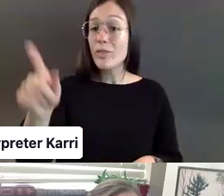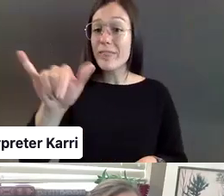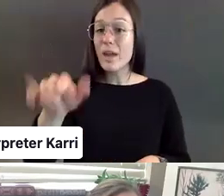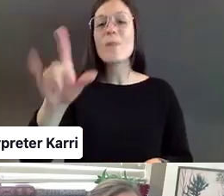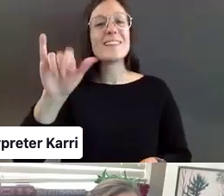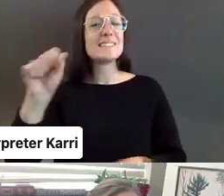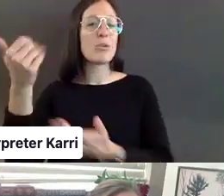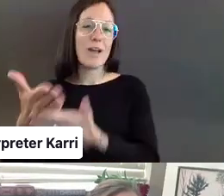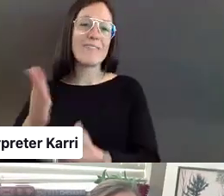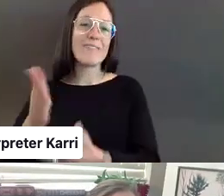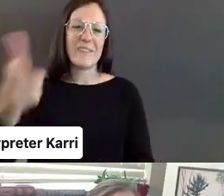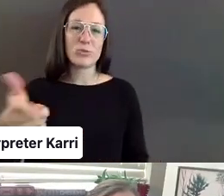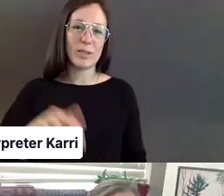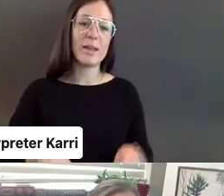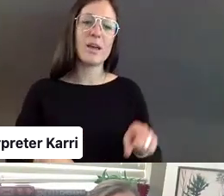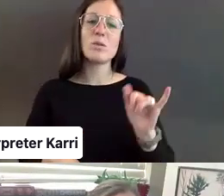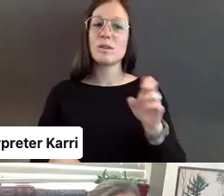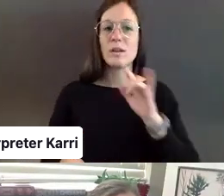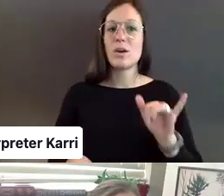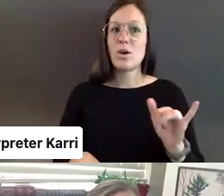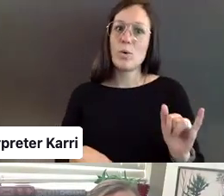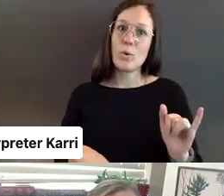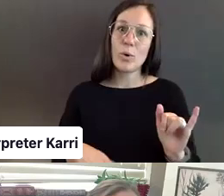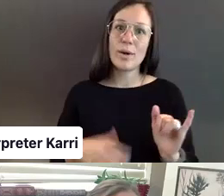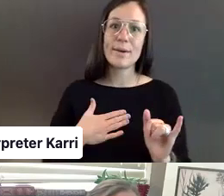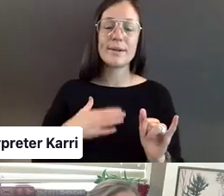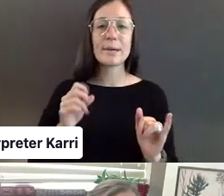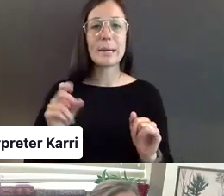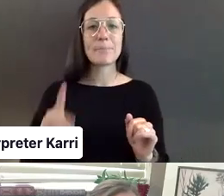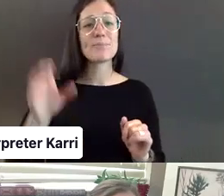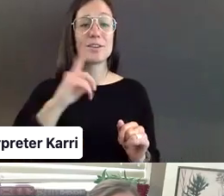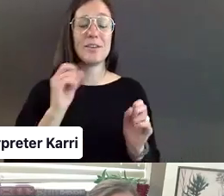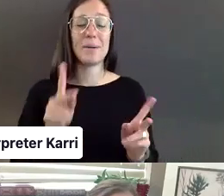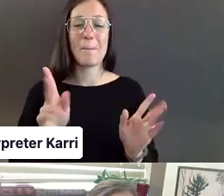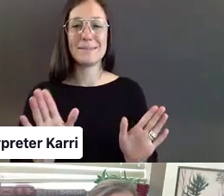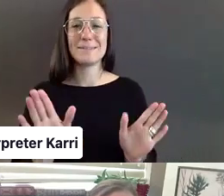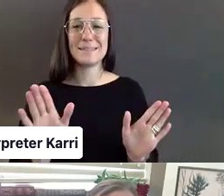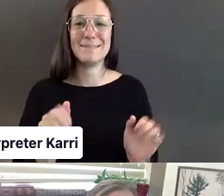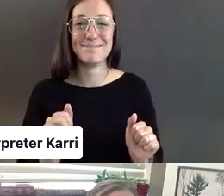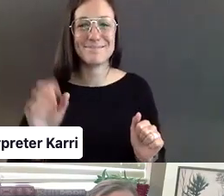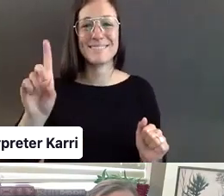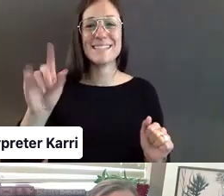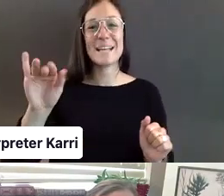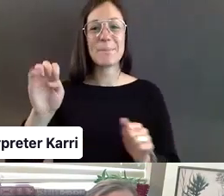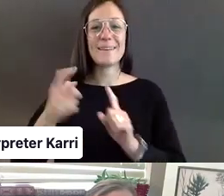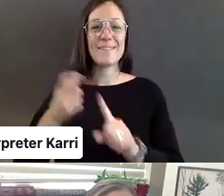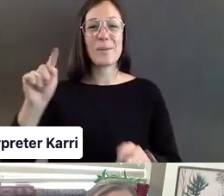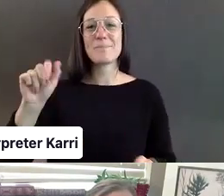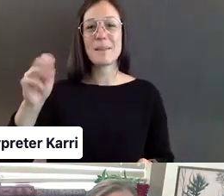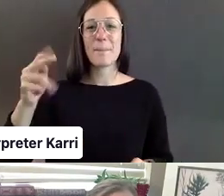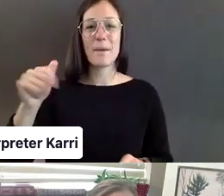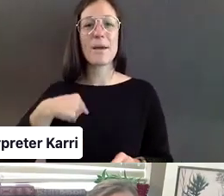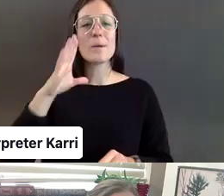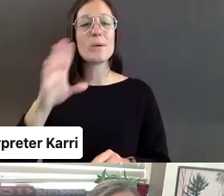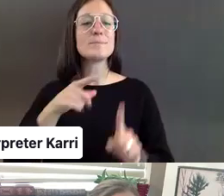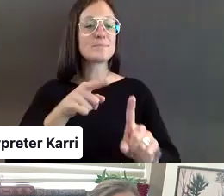eventually. there. Yes. Yeah. All right. Okay. Amazing. So Debbie from Tampa, and actually I'll point this to you first, Lisa,